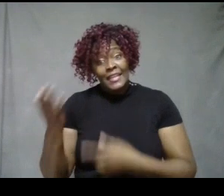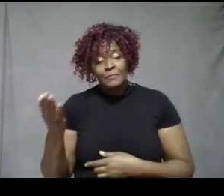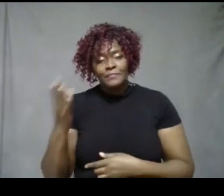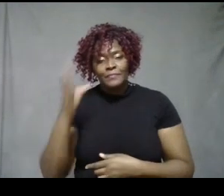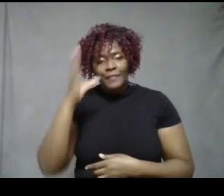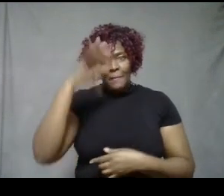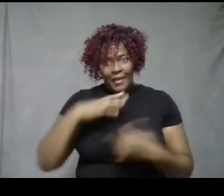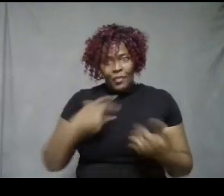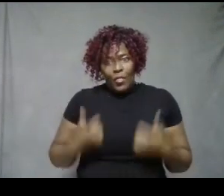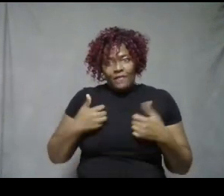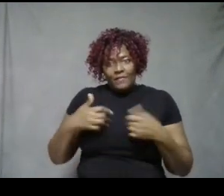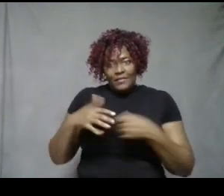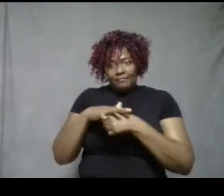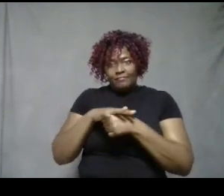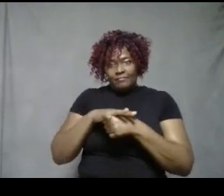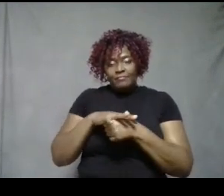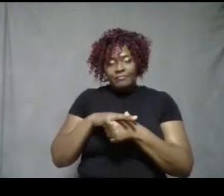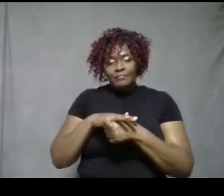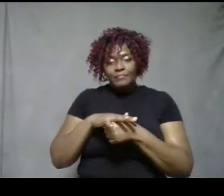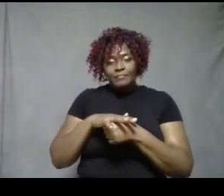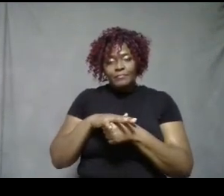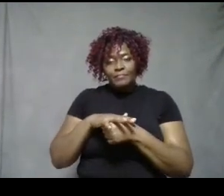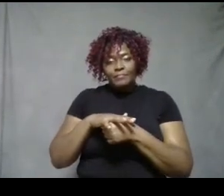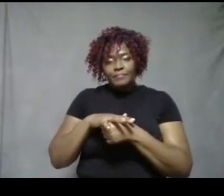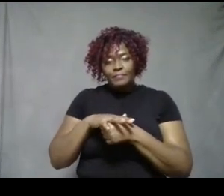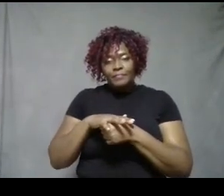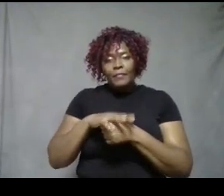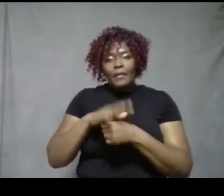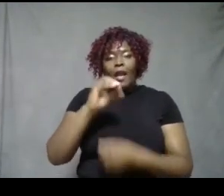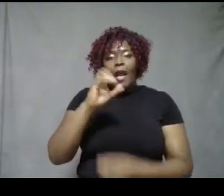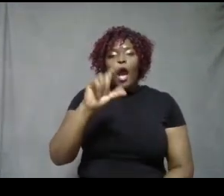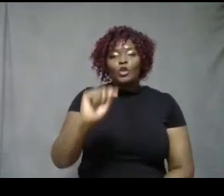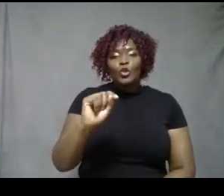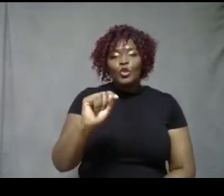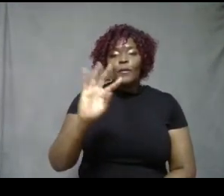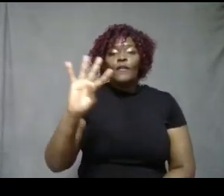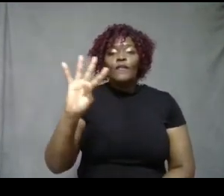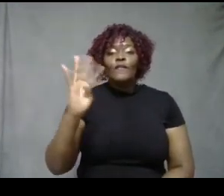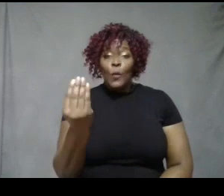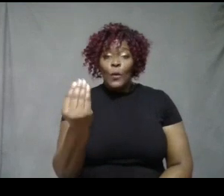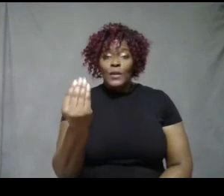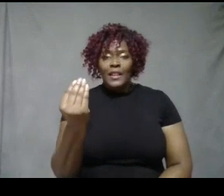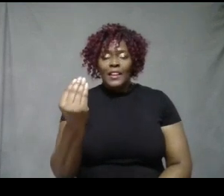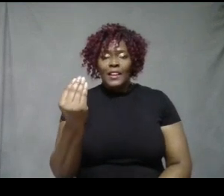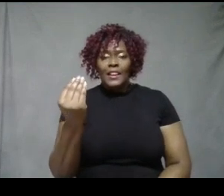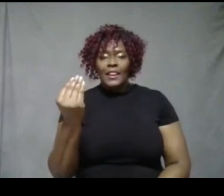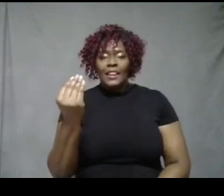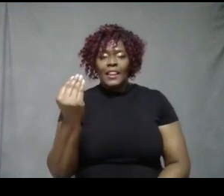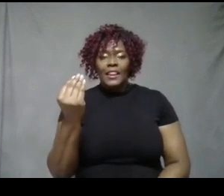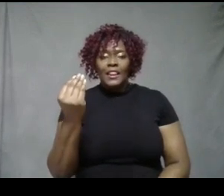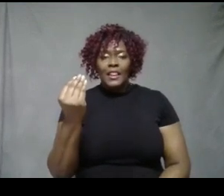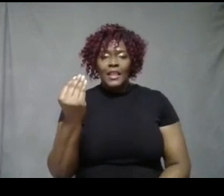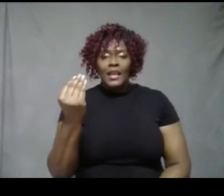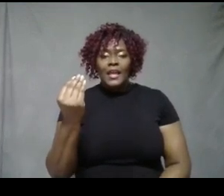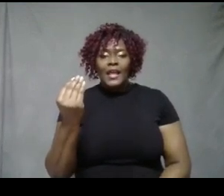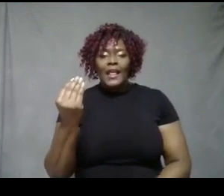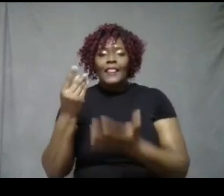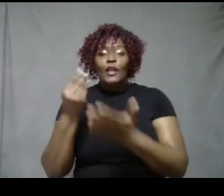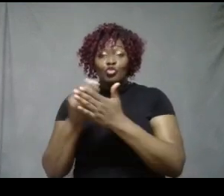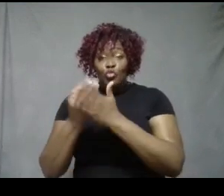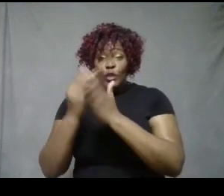county. On October 14th, his campaign treasurer appointment, which he has to give